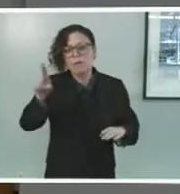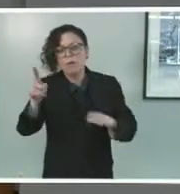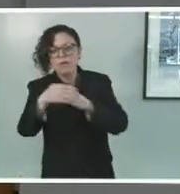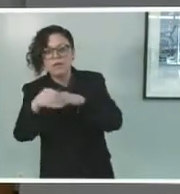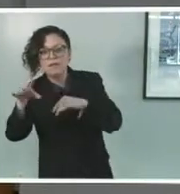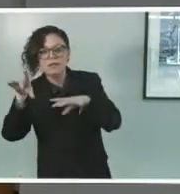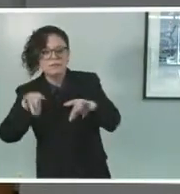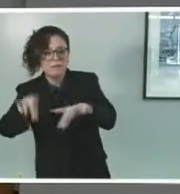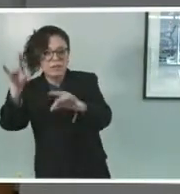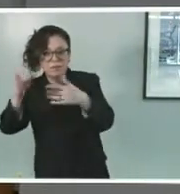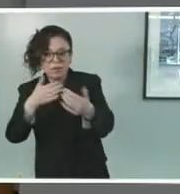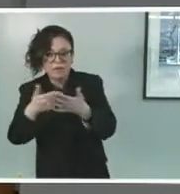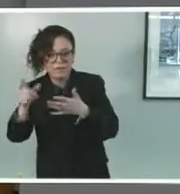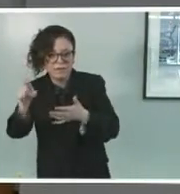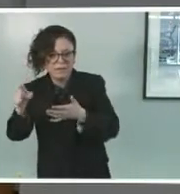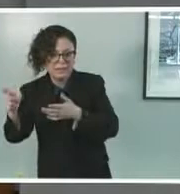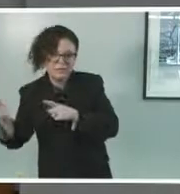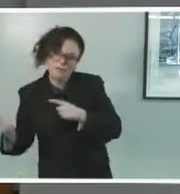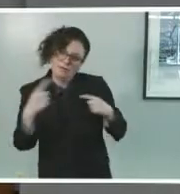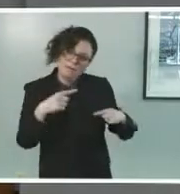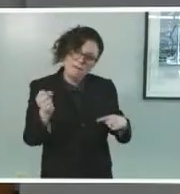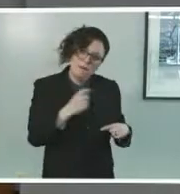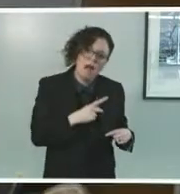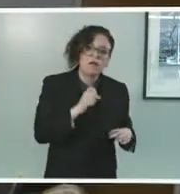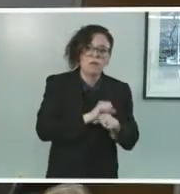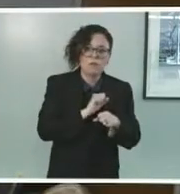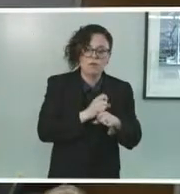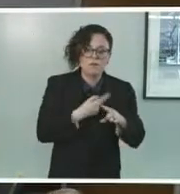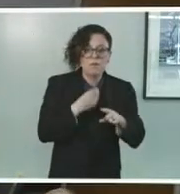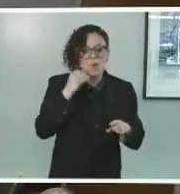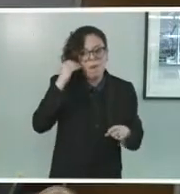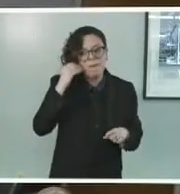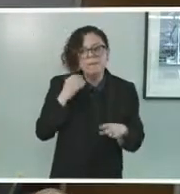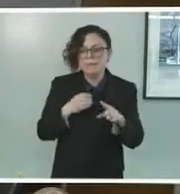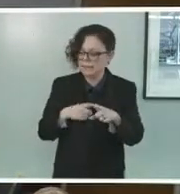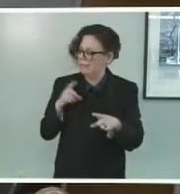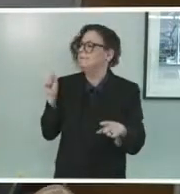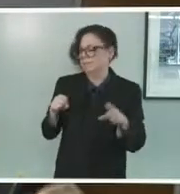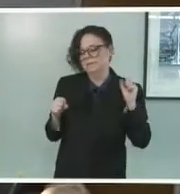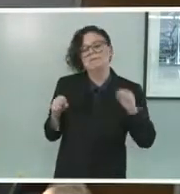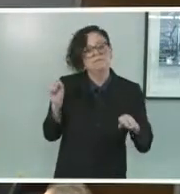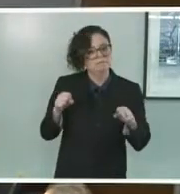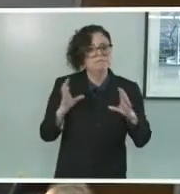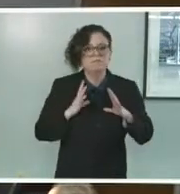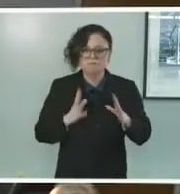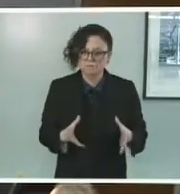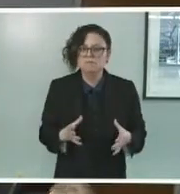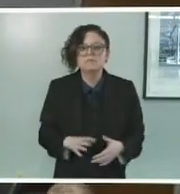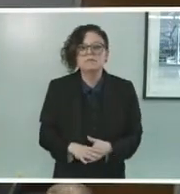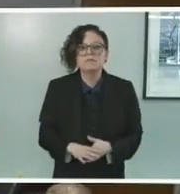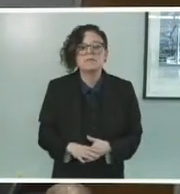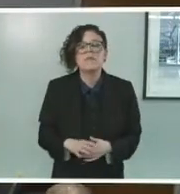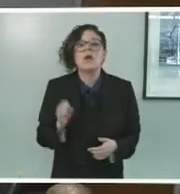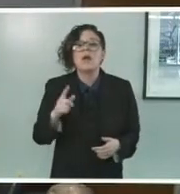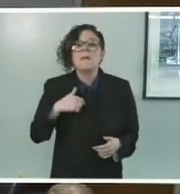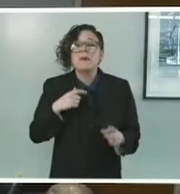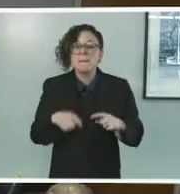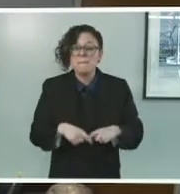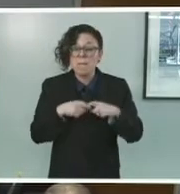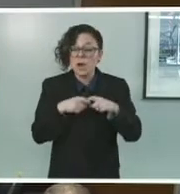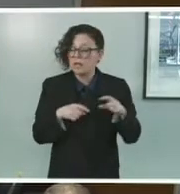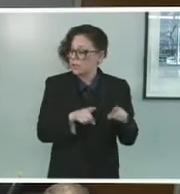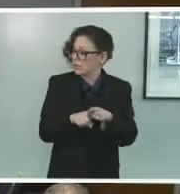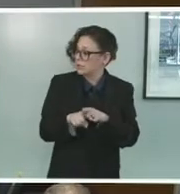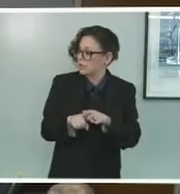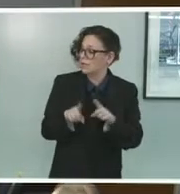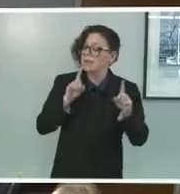have you to be able to Yes. work from Yes. home? Yes. Okay, so they can make that trip. And I'll actually pause right there to answer the question you did at